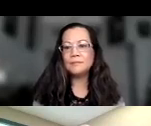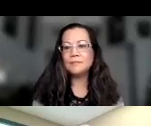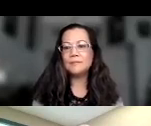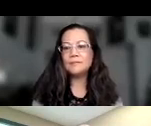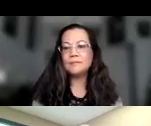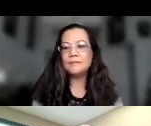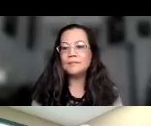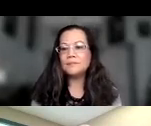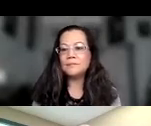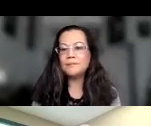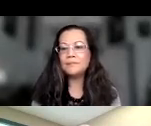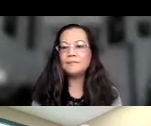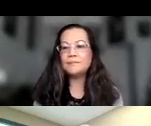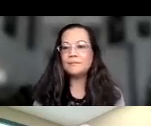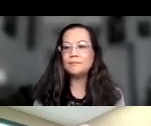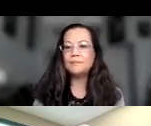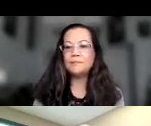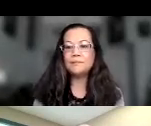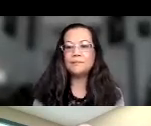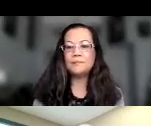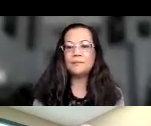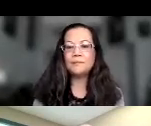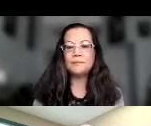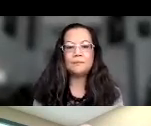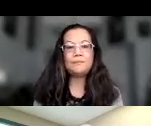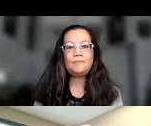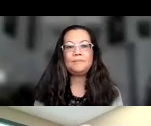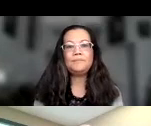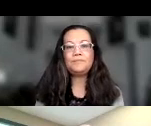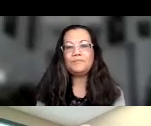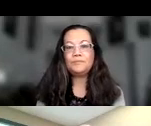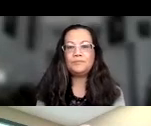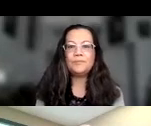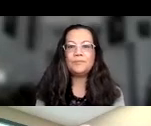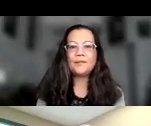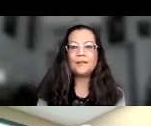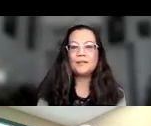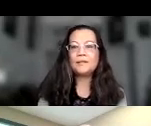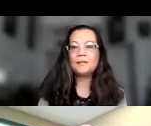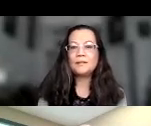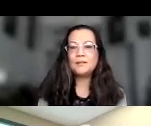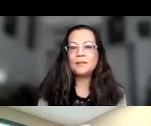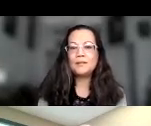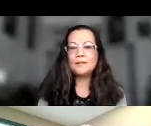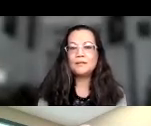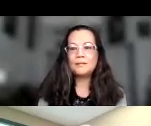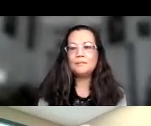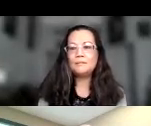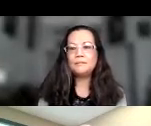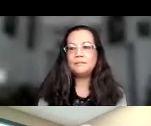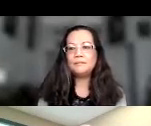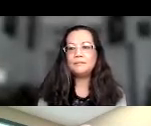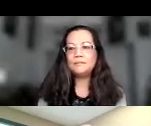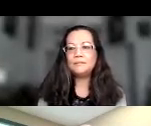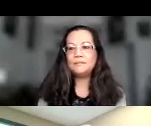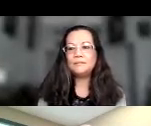Así que es un equipo médico durable es todo lo que le pueda ayudar a un cliente para